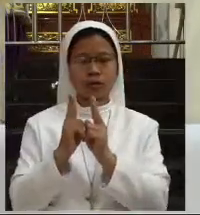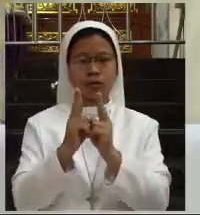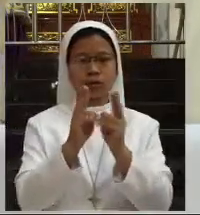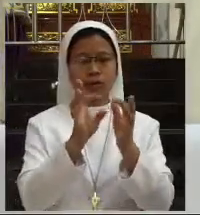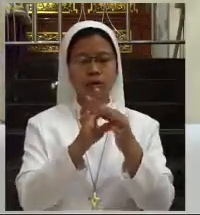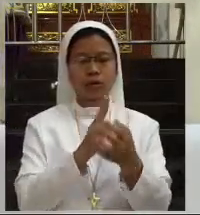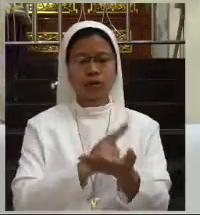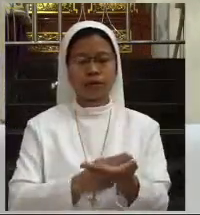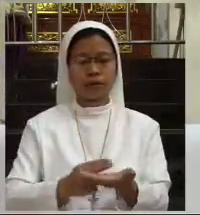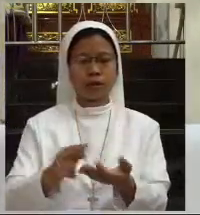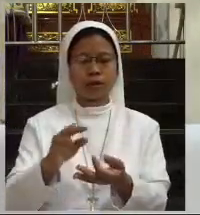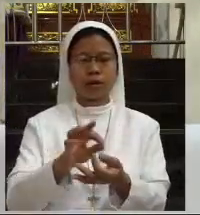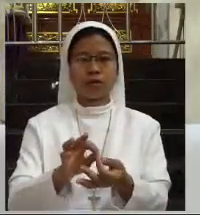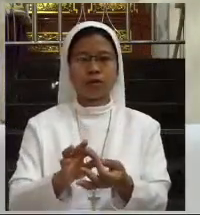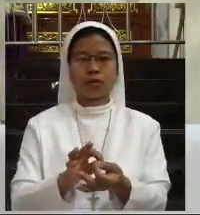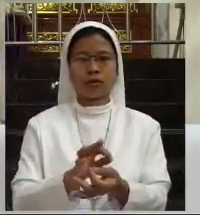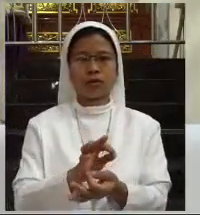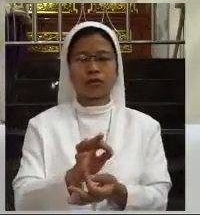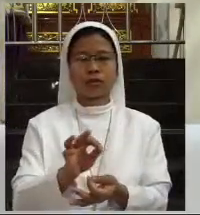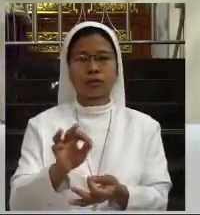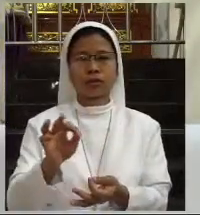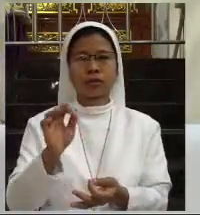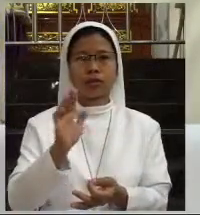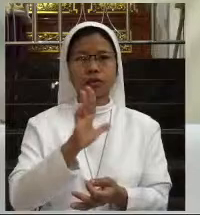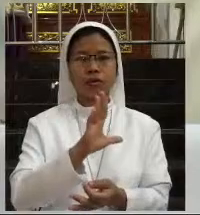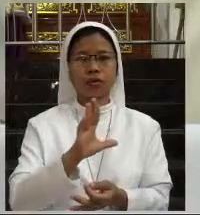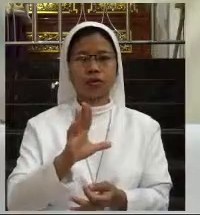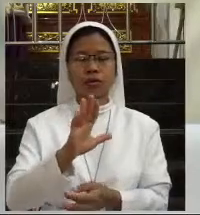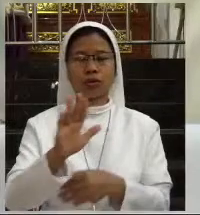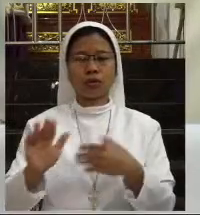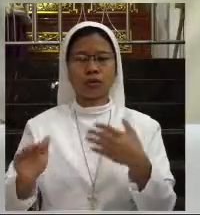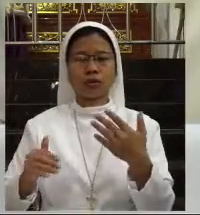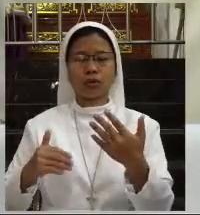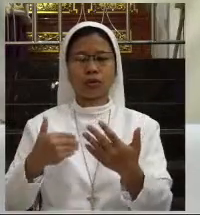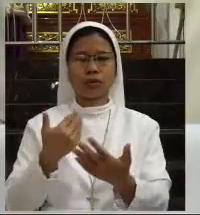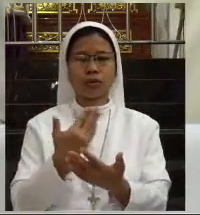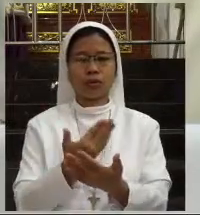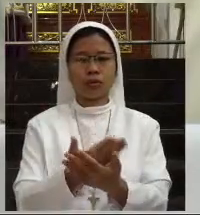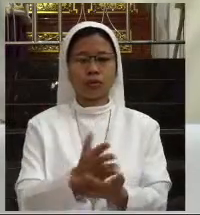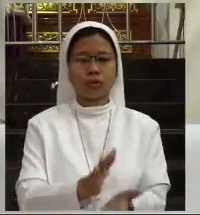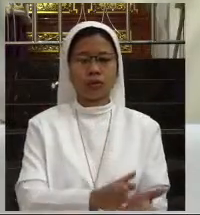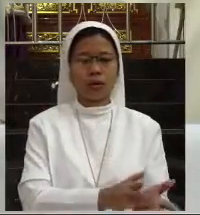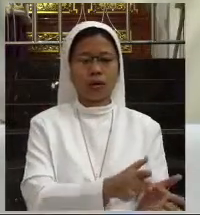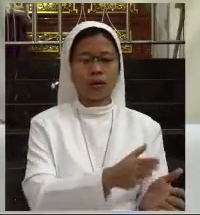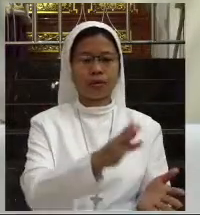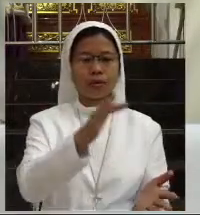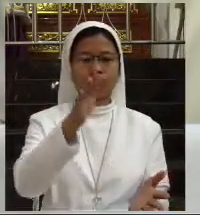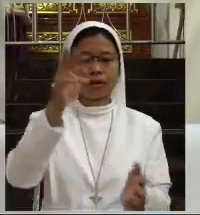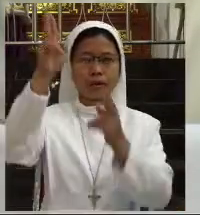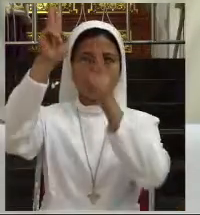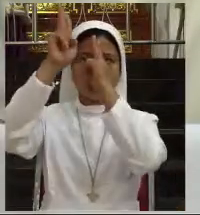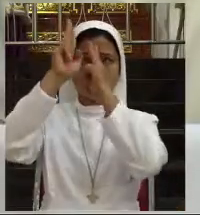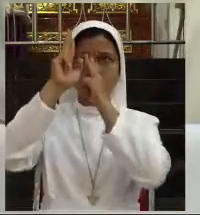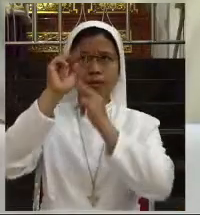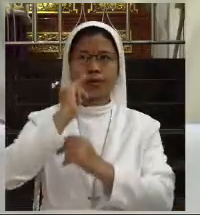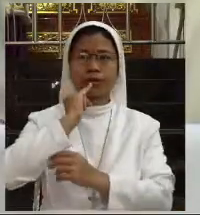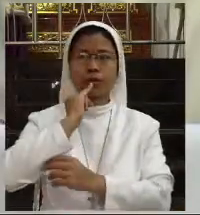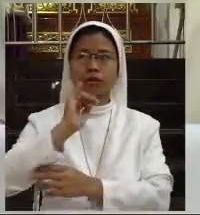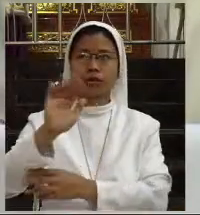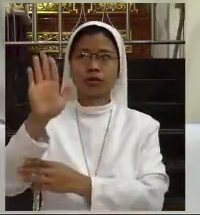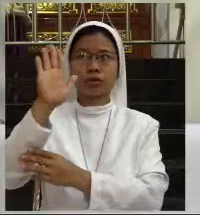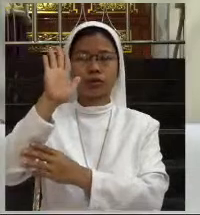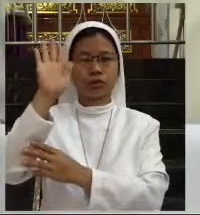in the unity of the Holy Spirit, all glory and honor is